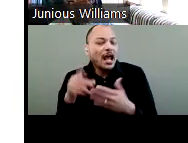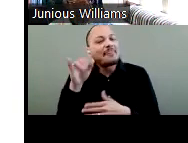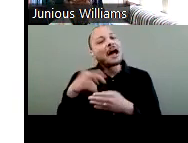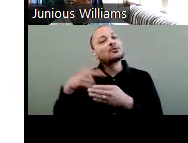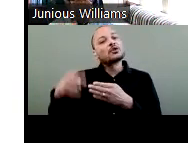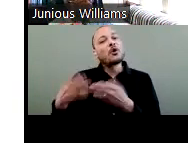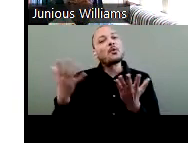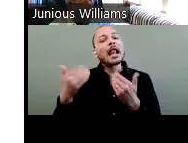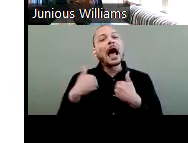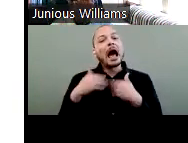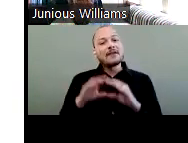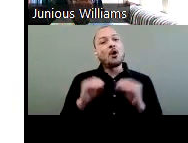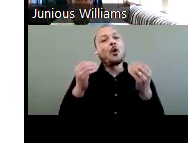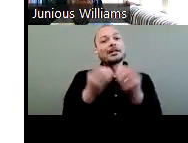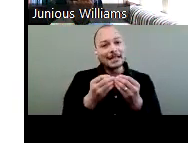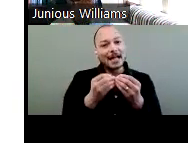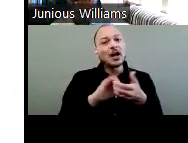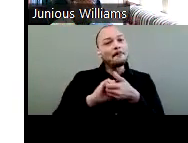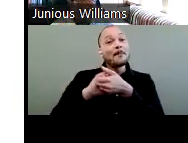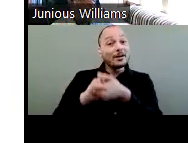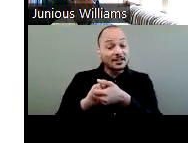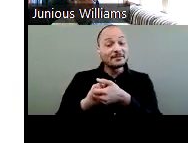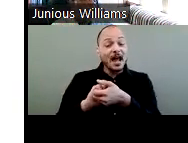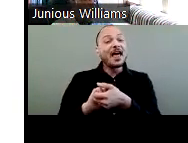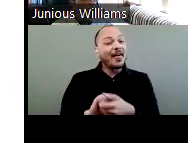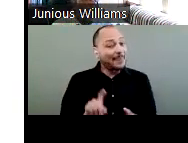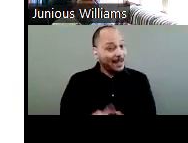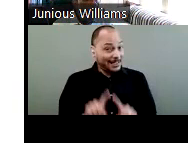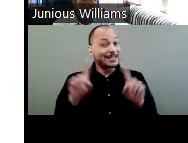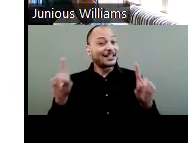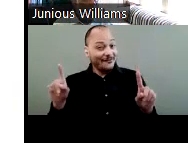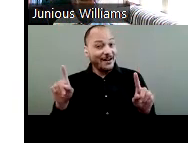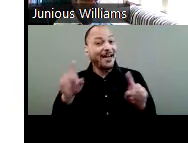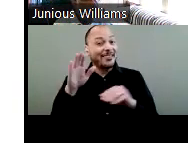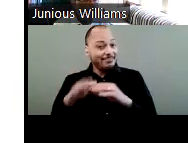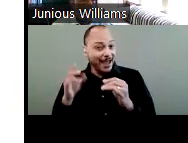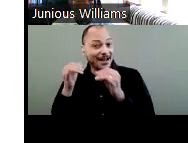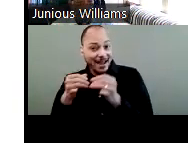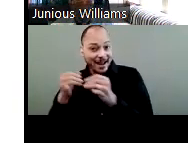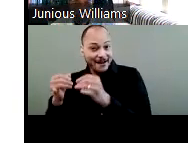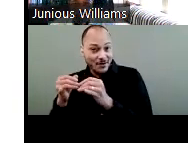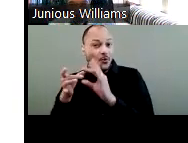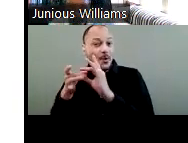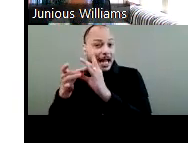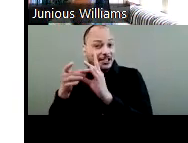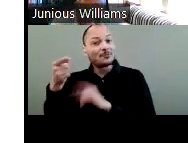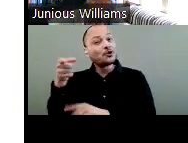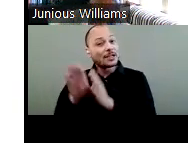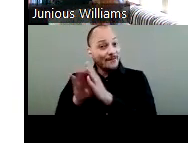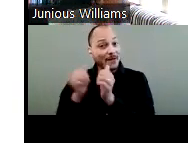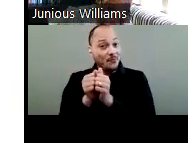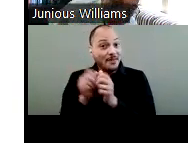of having organizational partnerships, and those are different than the individual relationships you're developing with